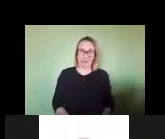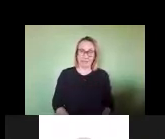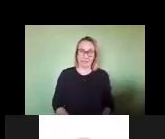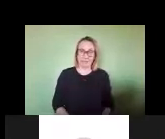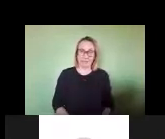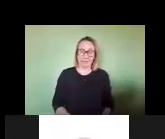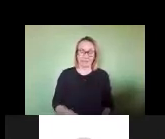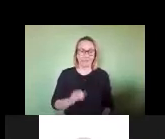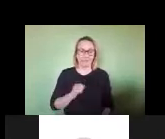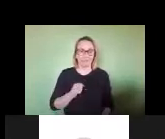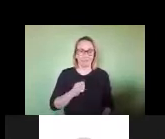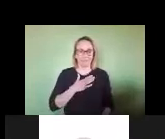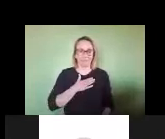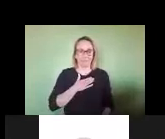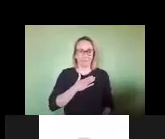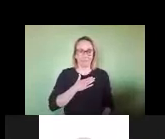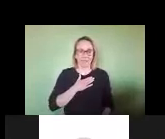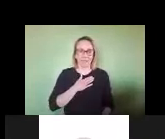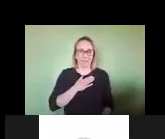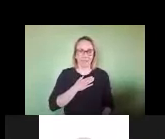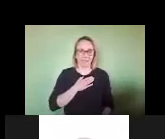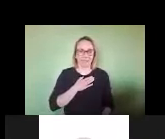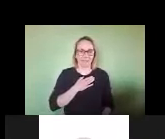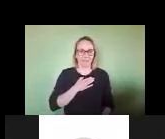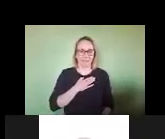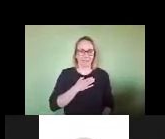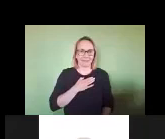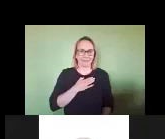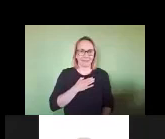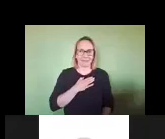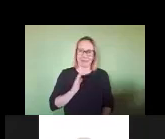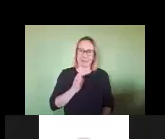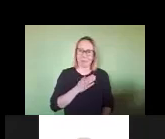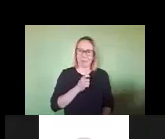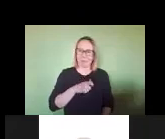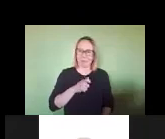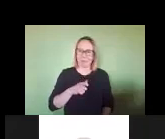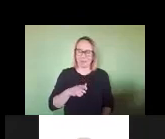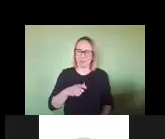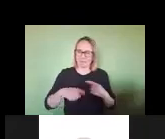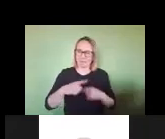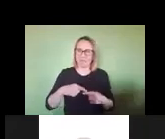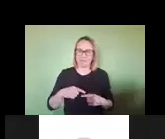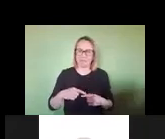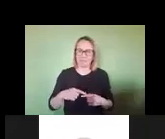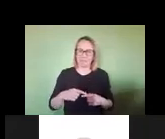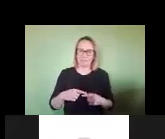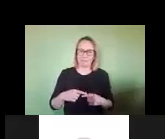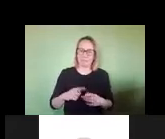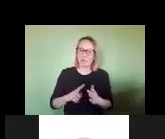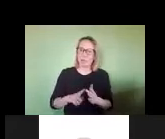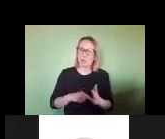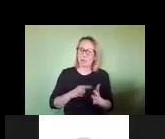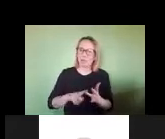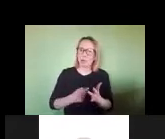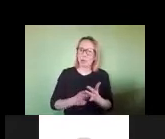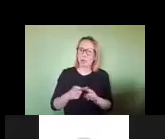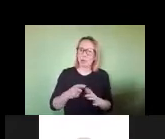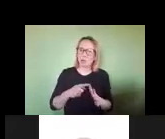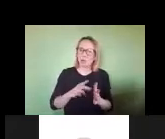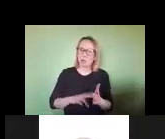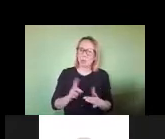I like Jordan as well. Oh, thank you. Thanks, Kerry. And Jordan, what have you enjoyed about coming to